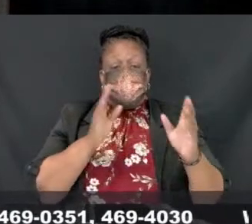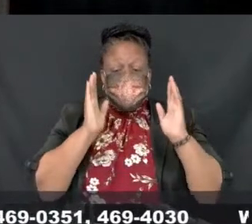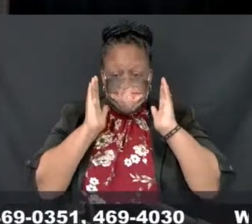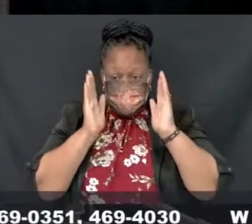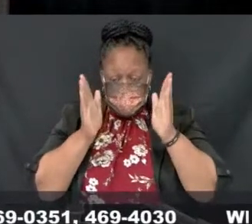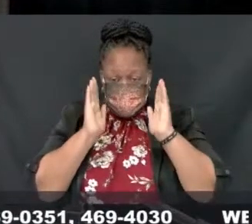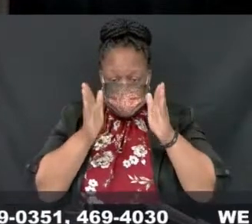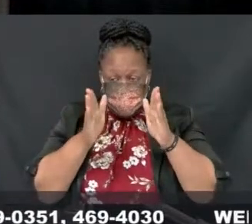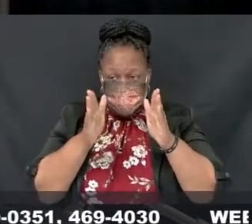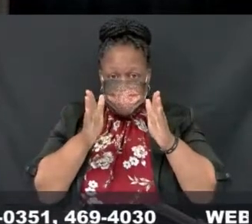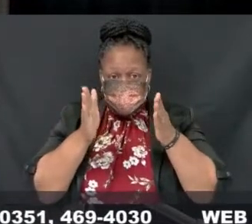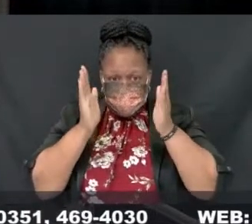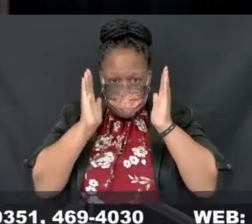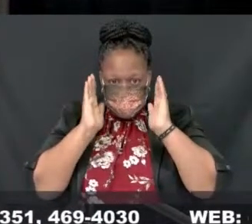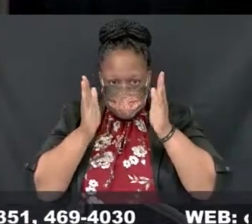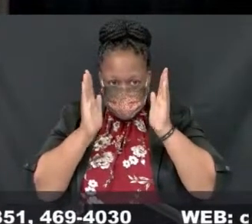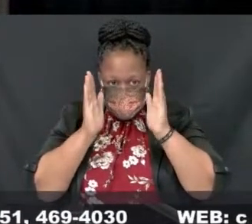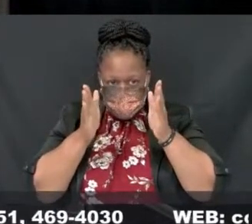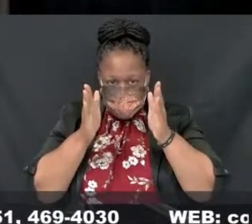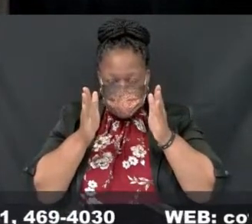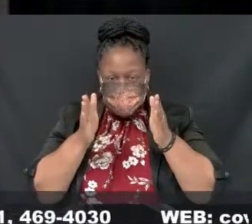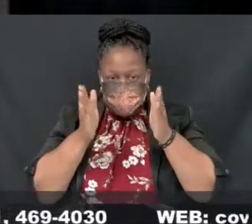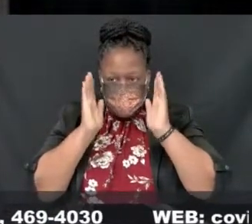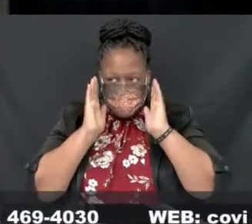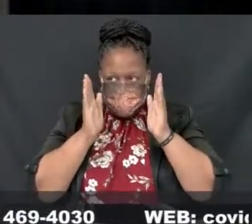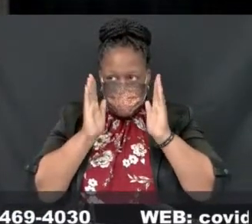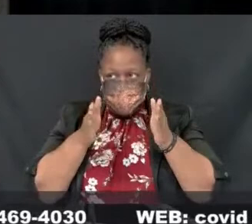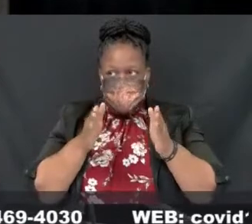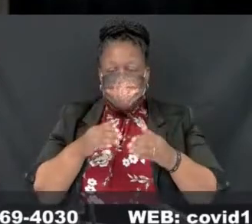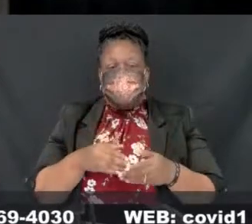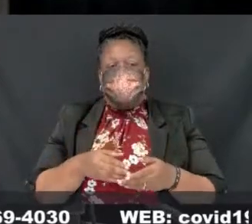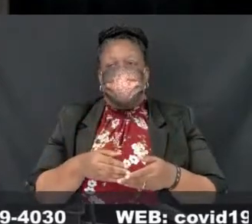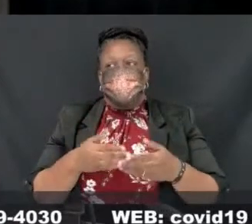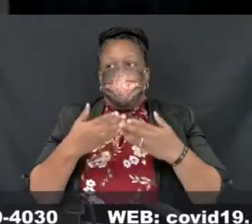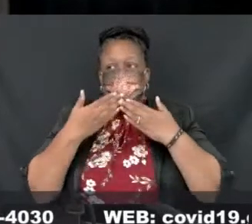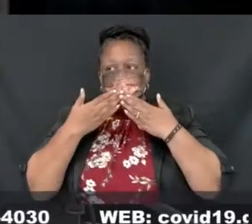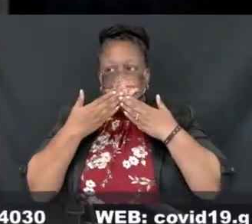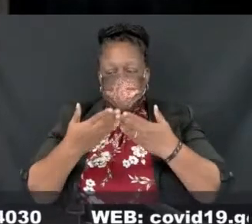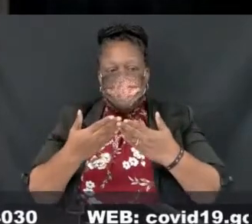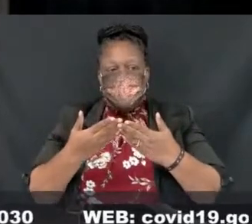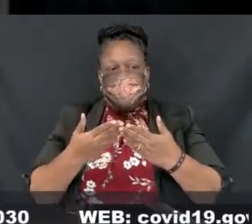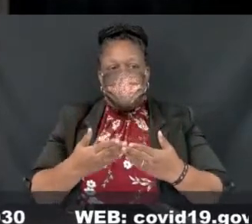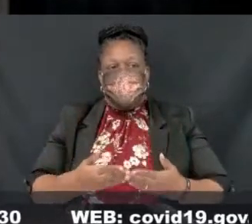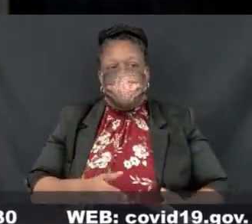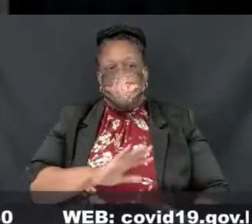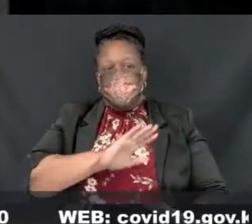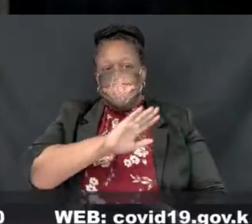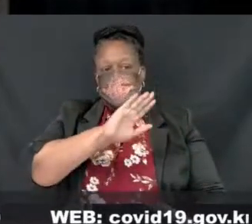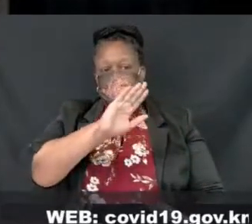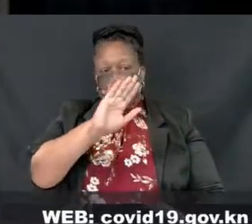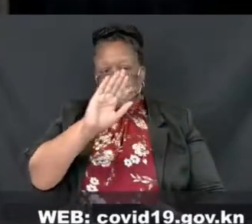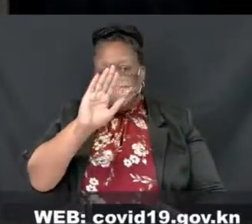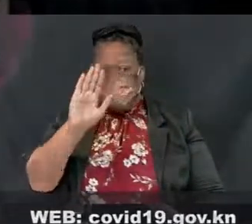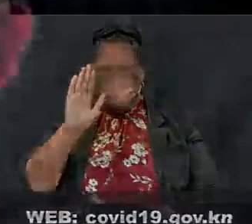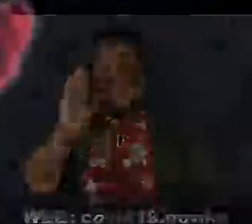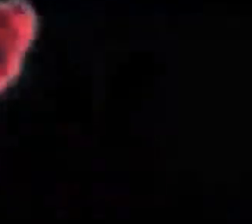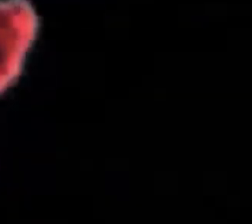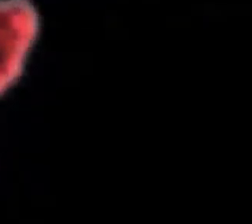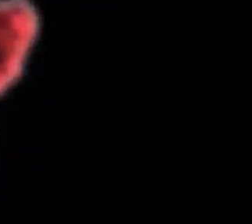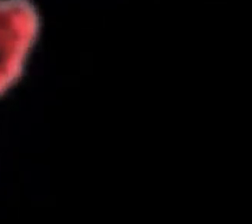vigilant, vigilant, vigilant. Thank you very much. I am Les Roy Williams.